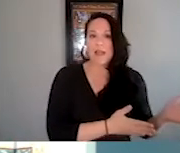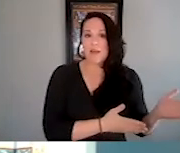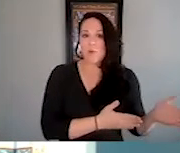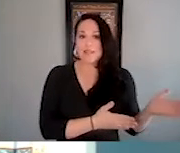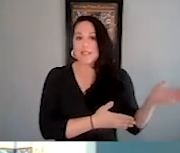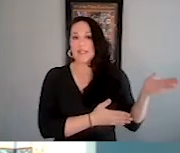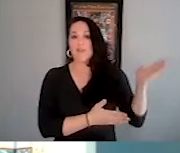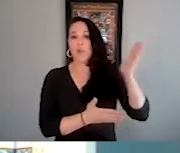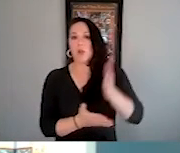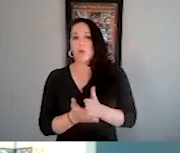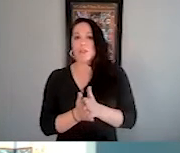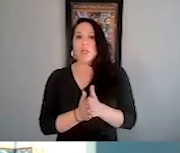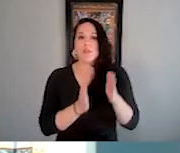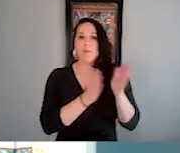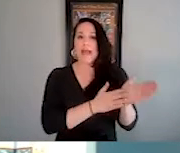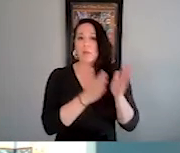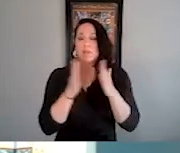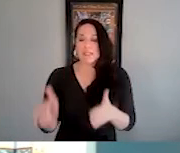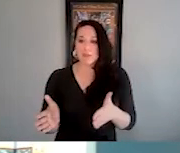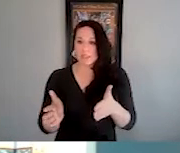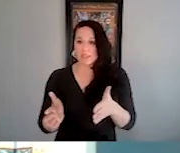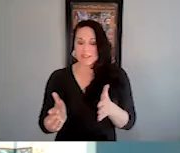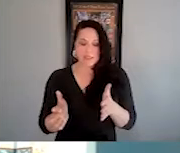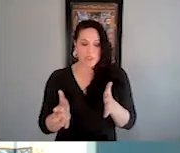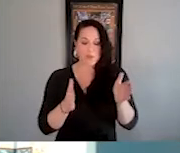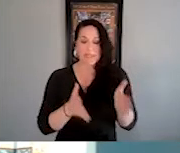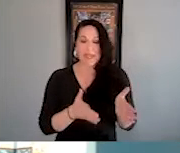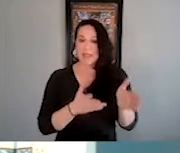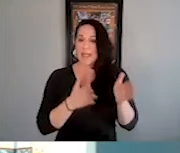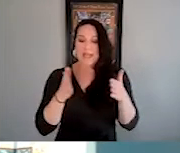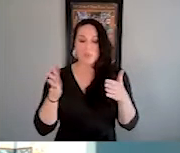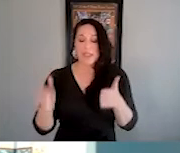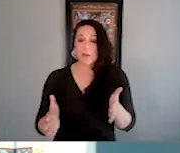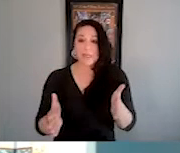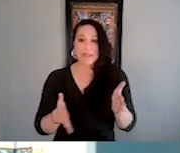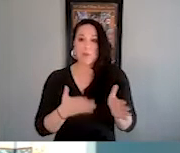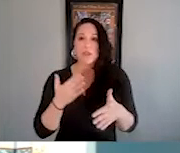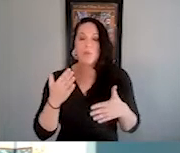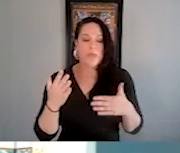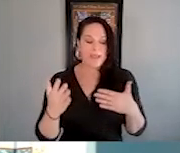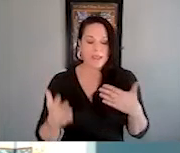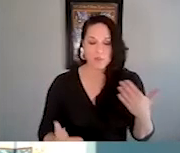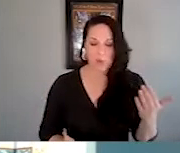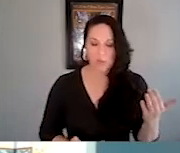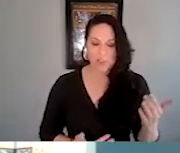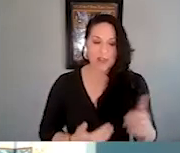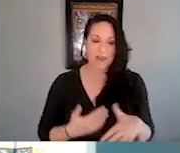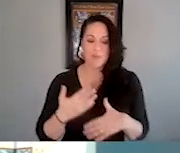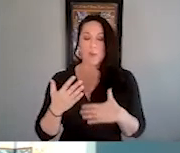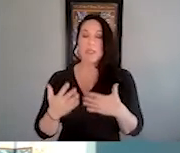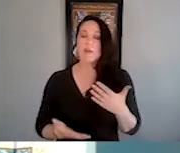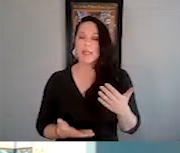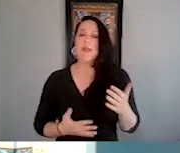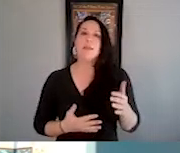quantitative data from partners to back what you're seeing in those listening sessions. So again, as we're hearing that kids were